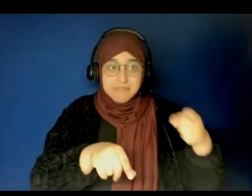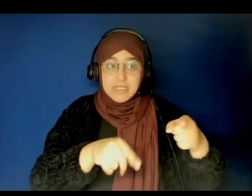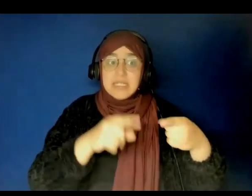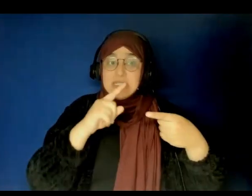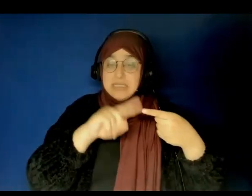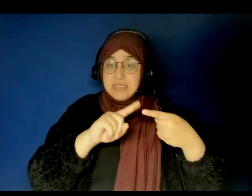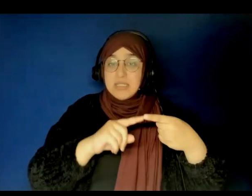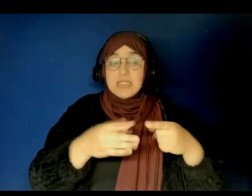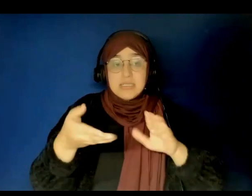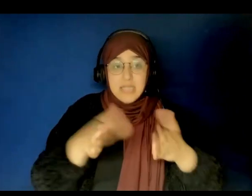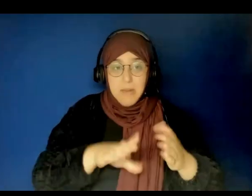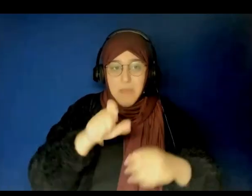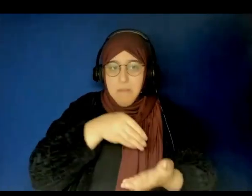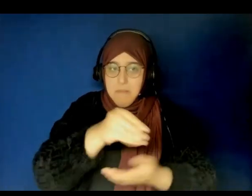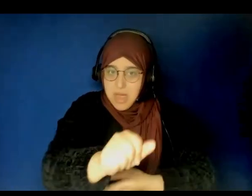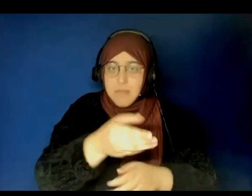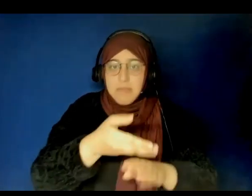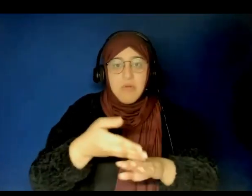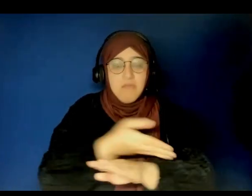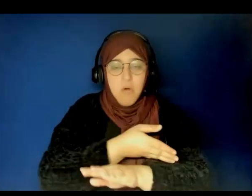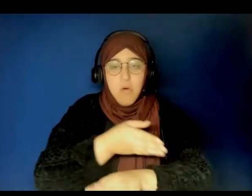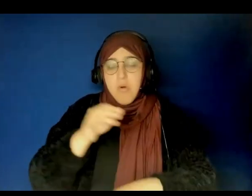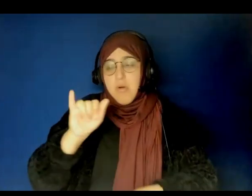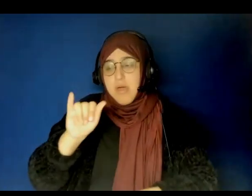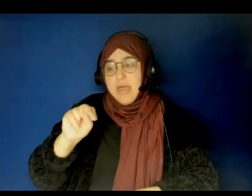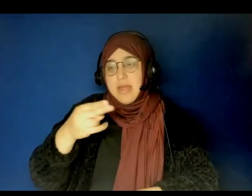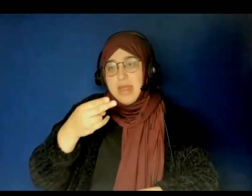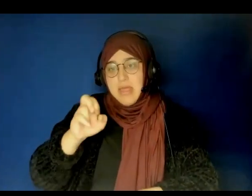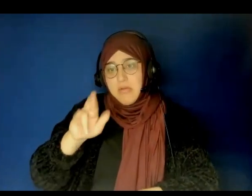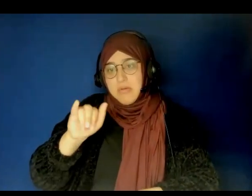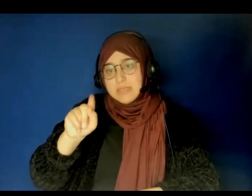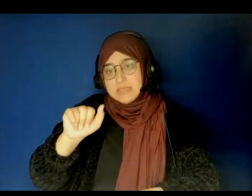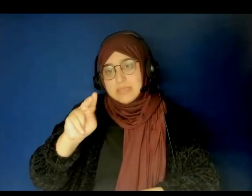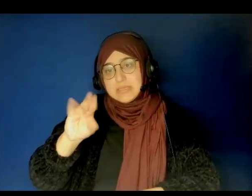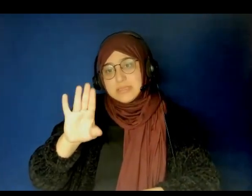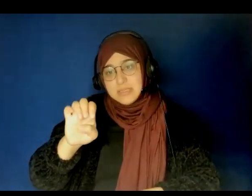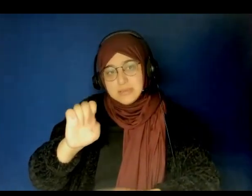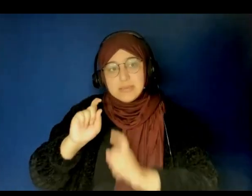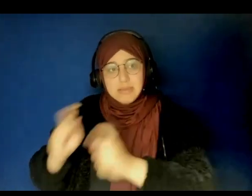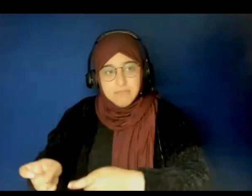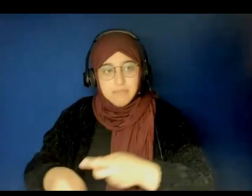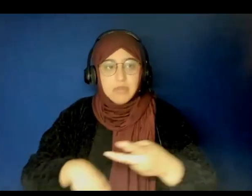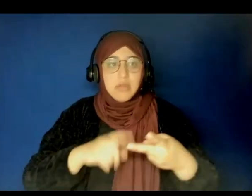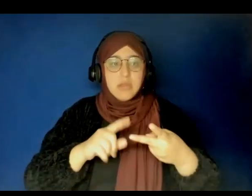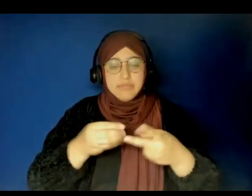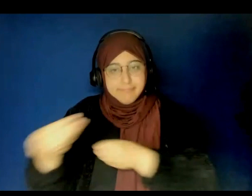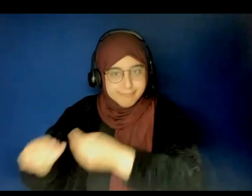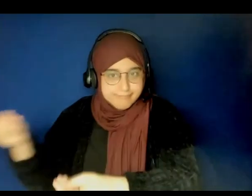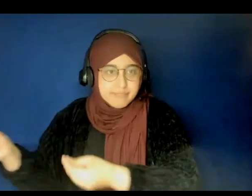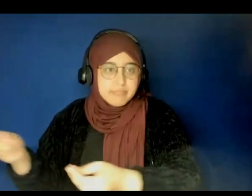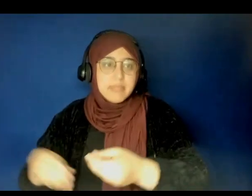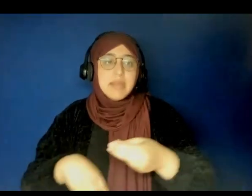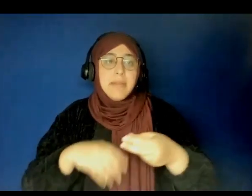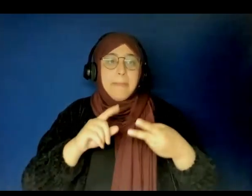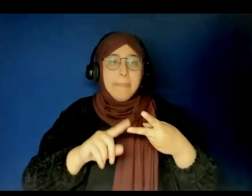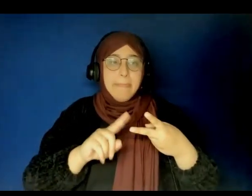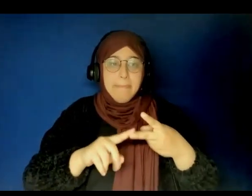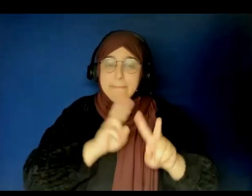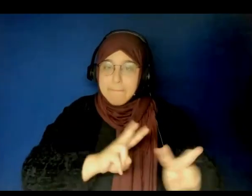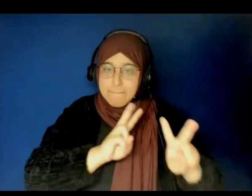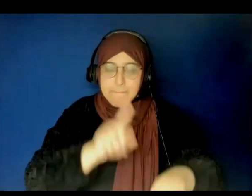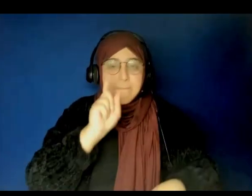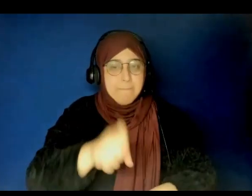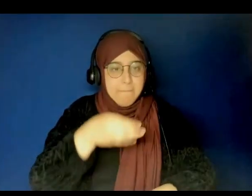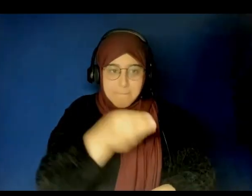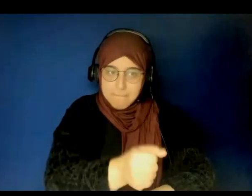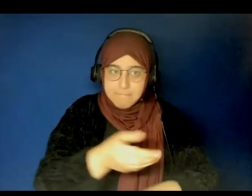paid before the inheritance is distributed. And a very important point for women is if you